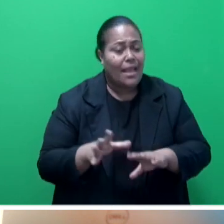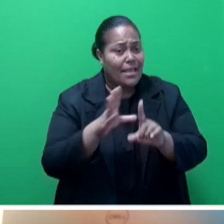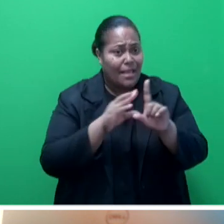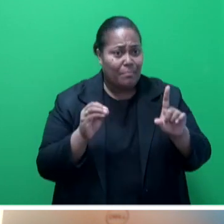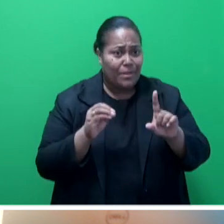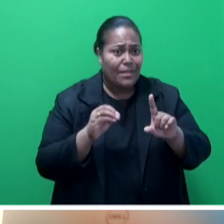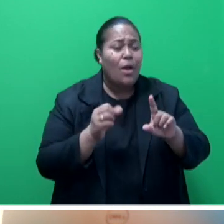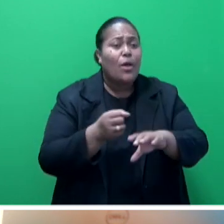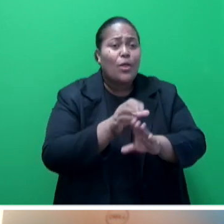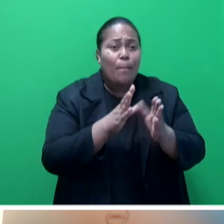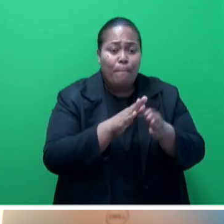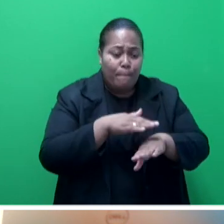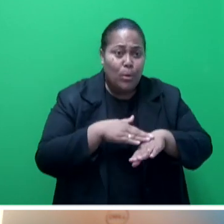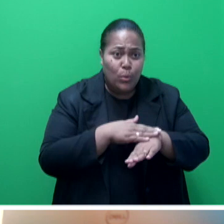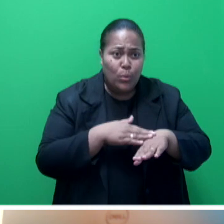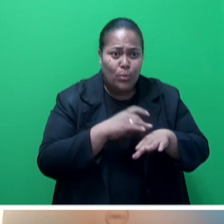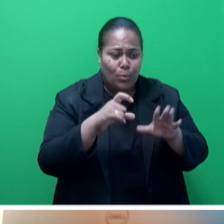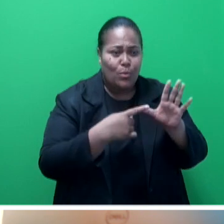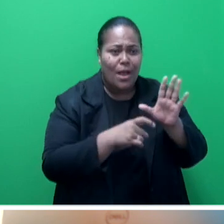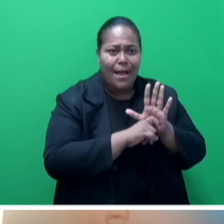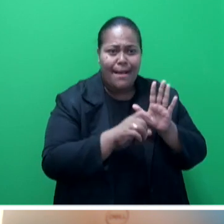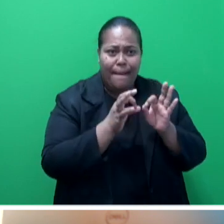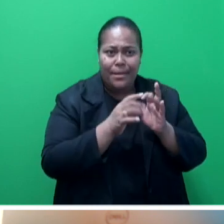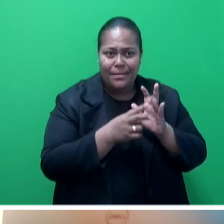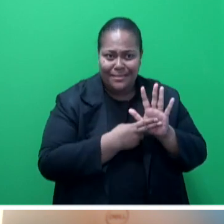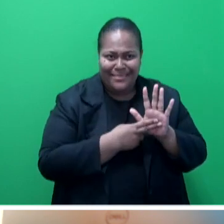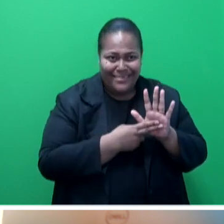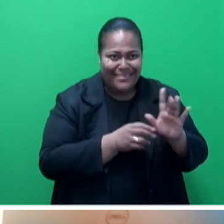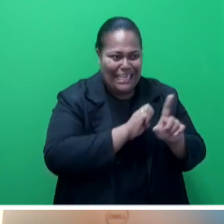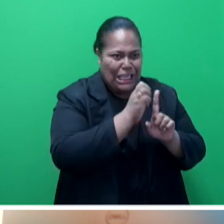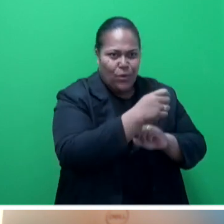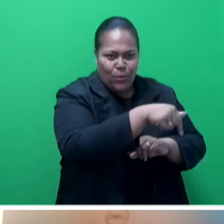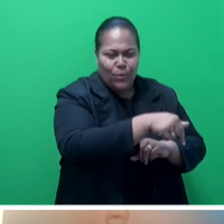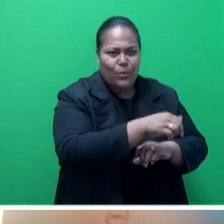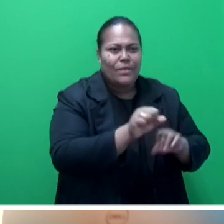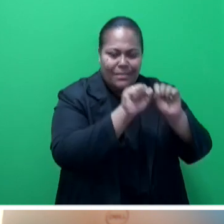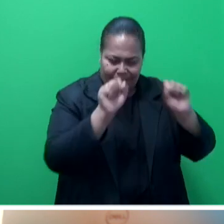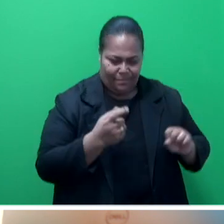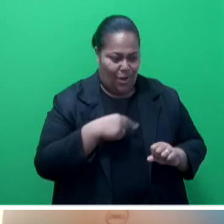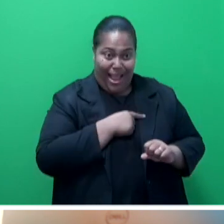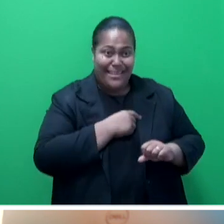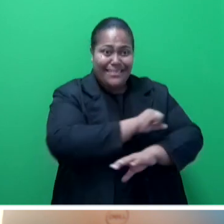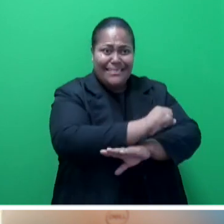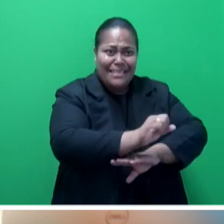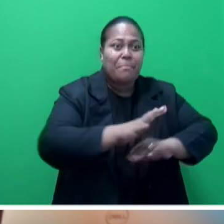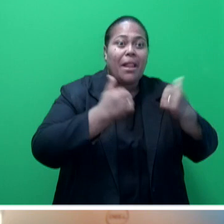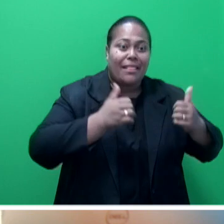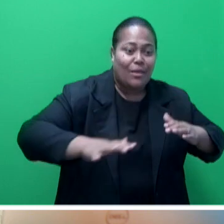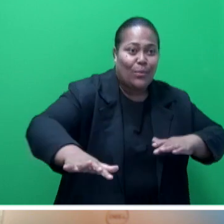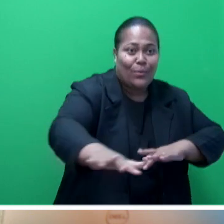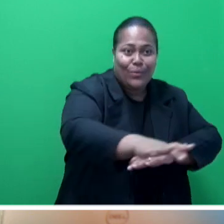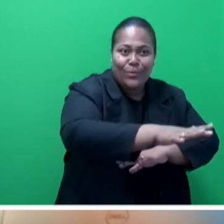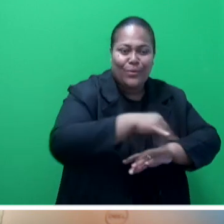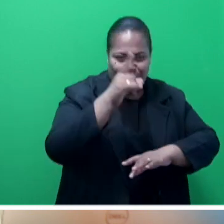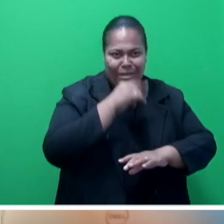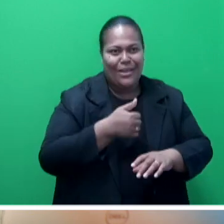ecosystems, something that obviously has great potential for a big ocean state like ours. Furthermore, Mr. Speaker, sir, Fiji